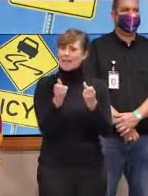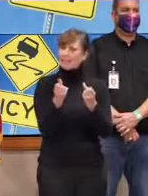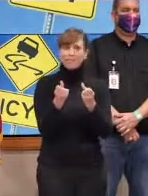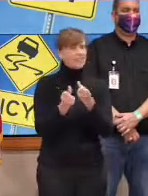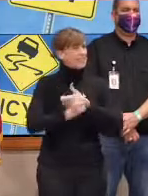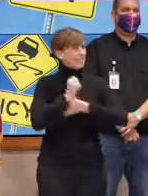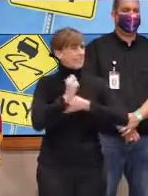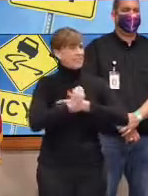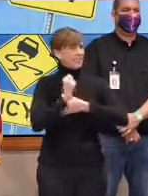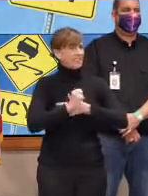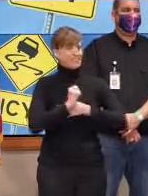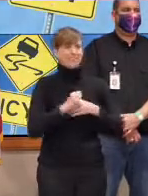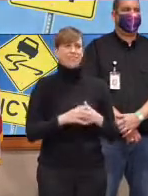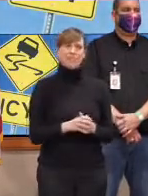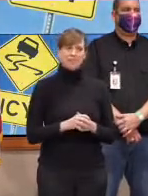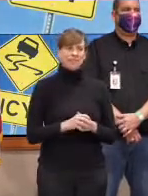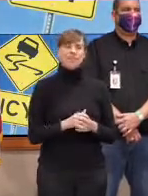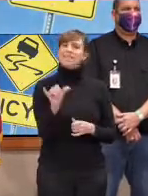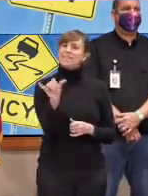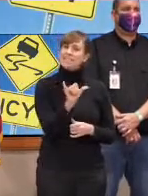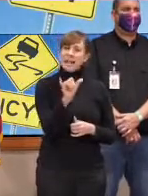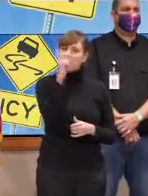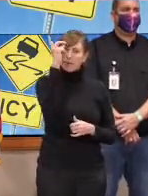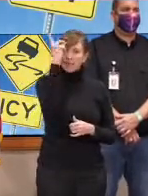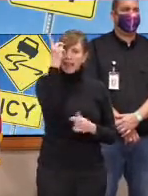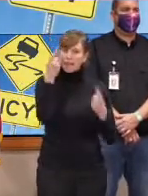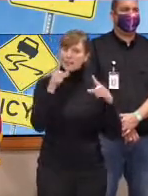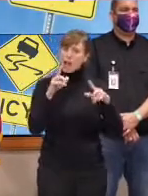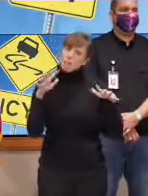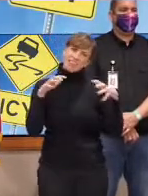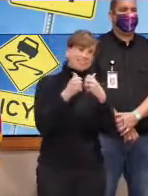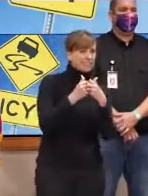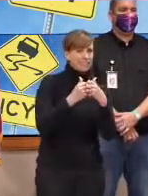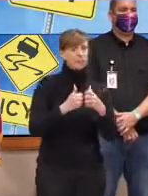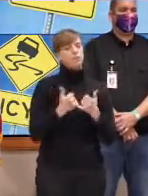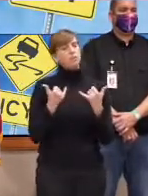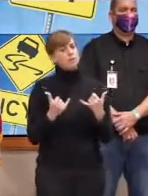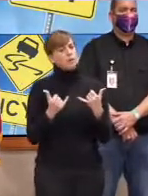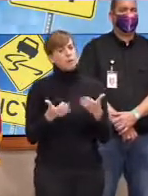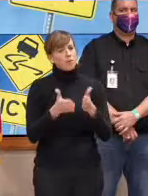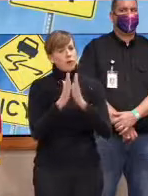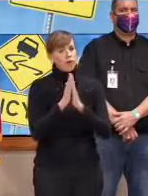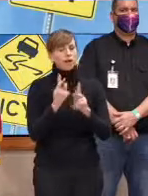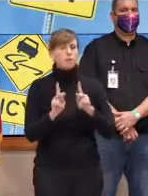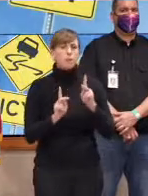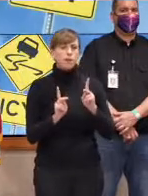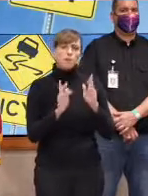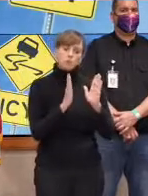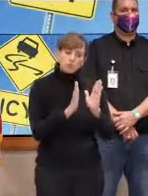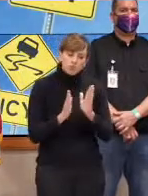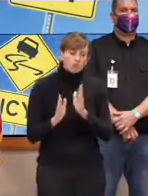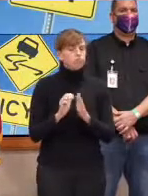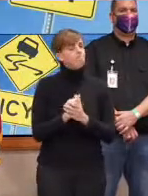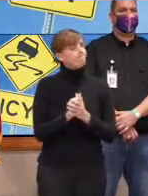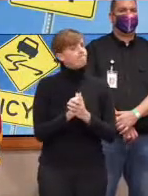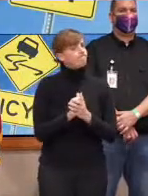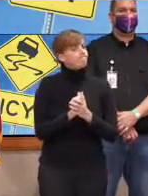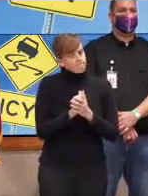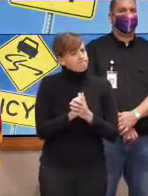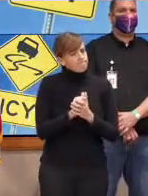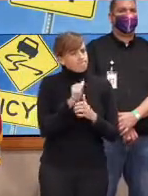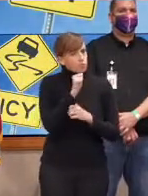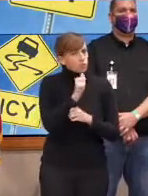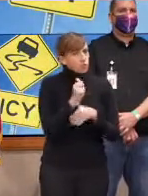be life-threatening, like what we saw in Dallas. So right now, we're asking folks to prepare for not being able to go